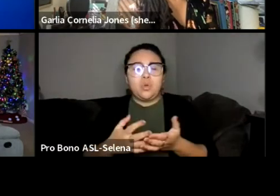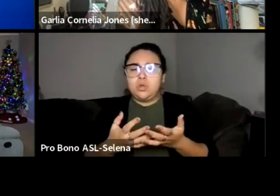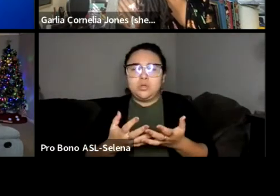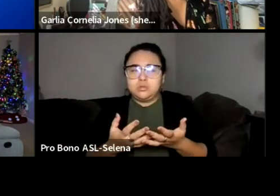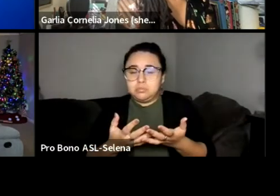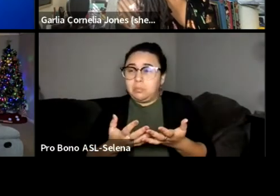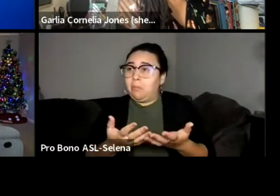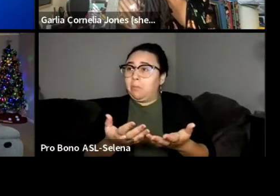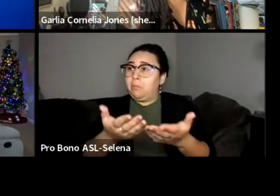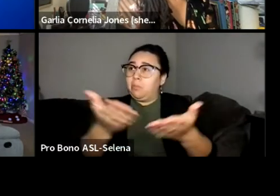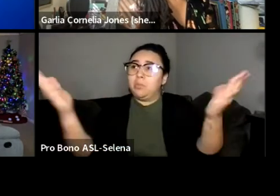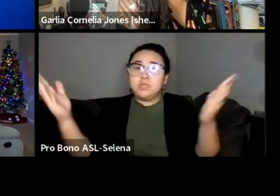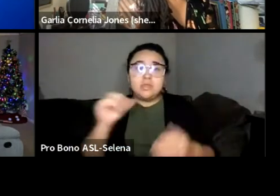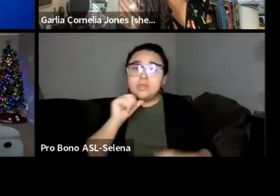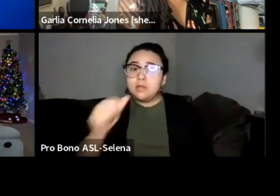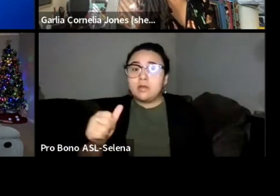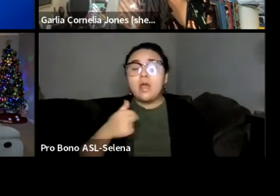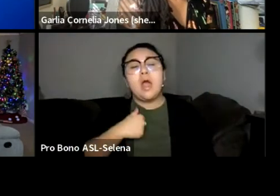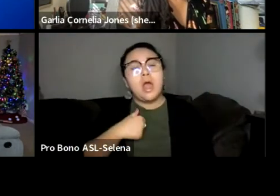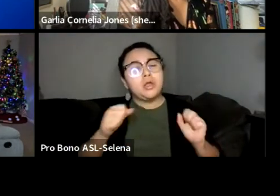this and do my best work right now.